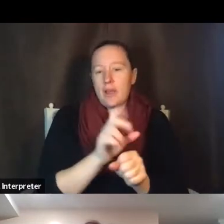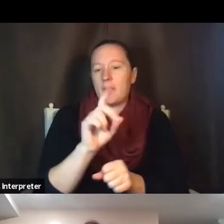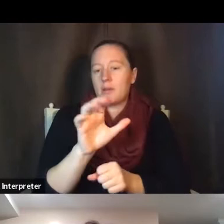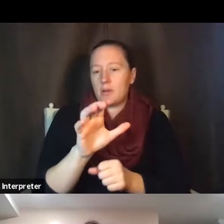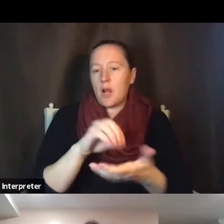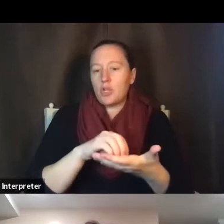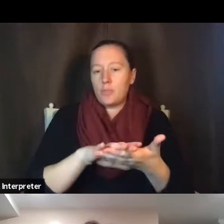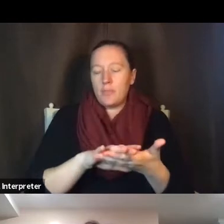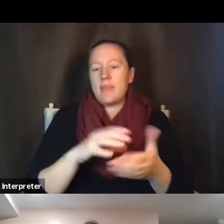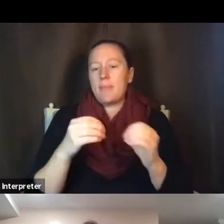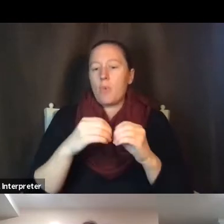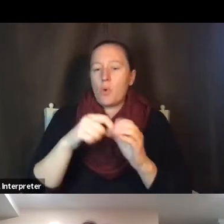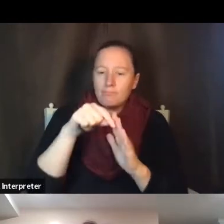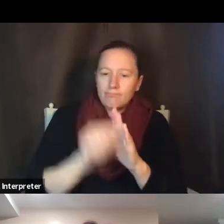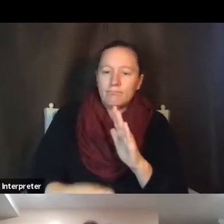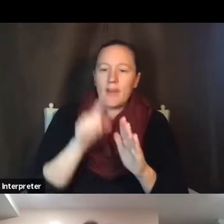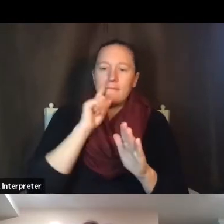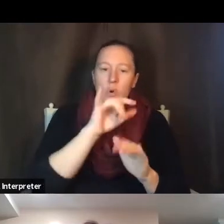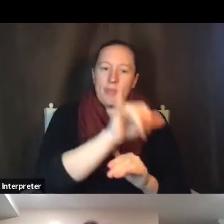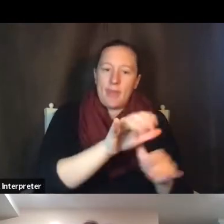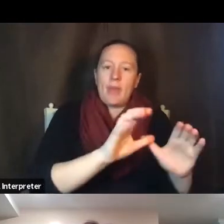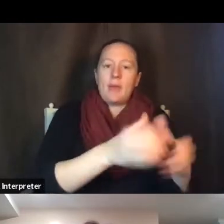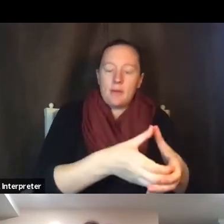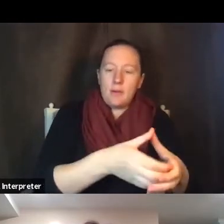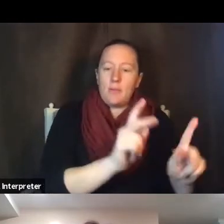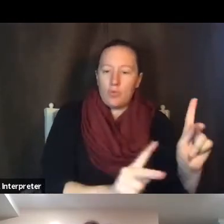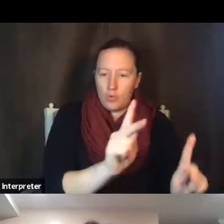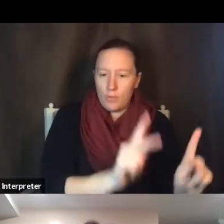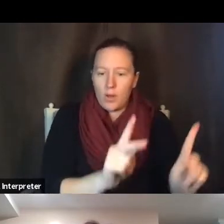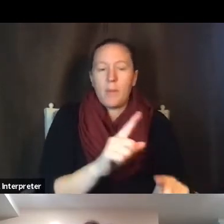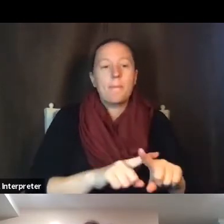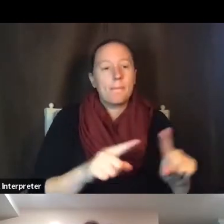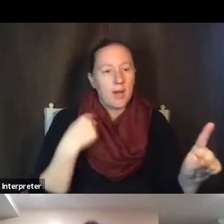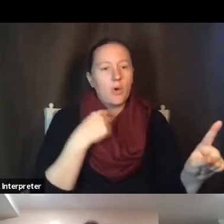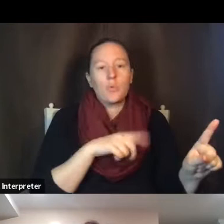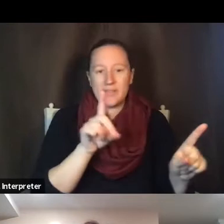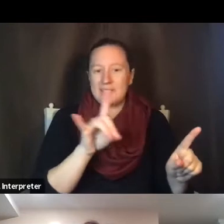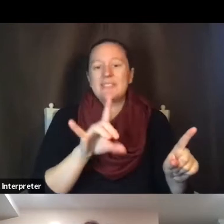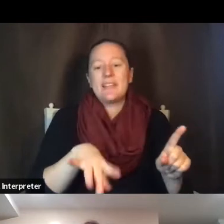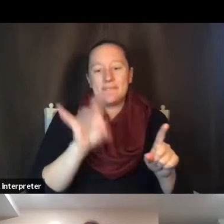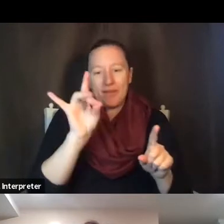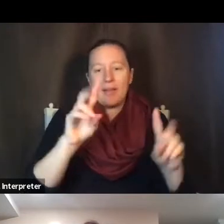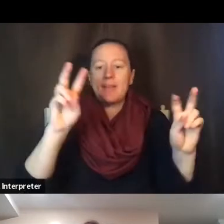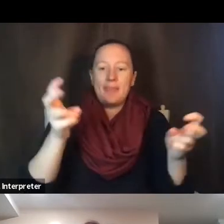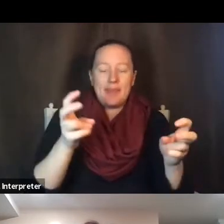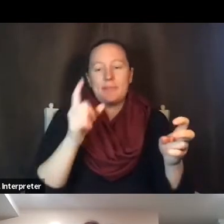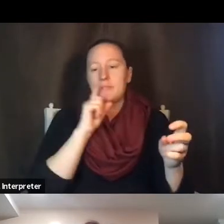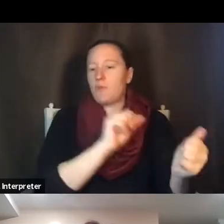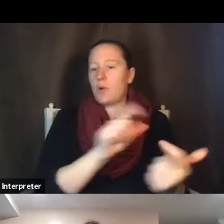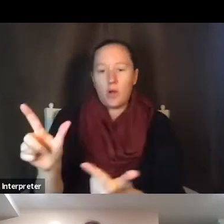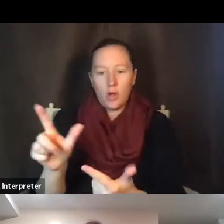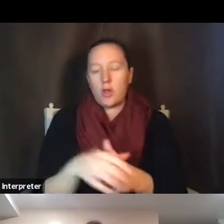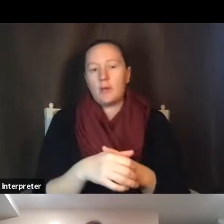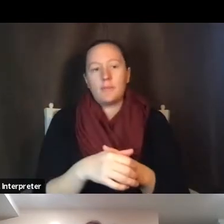those priority populations, but we did find themes across all of the priority populations, and those